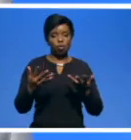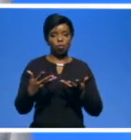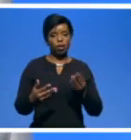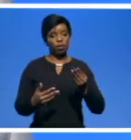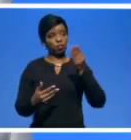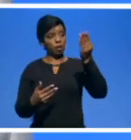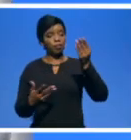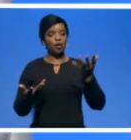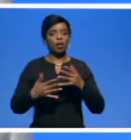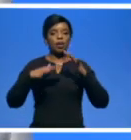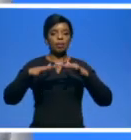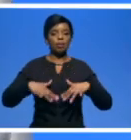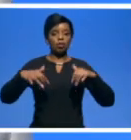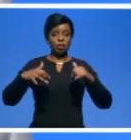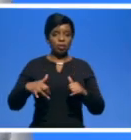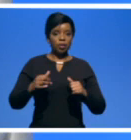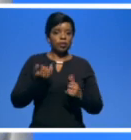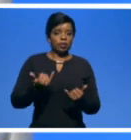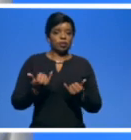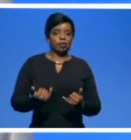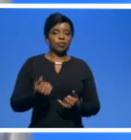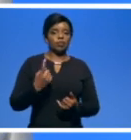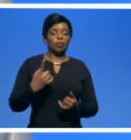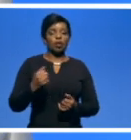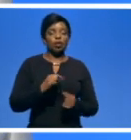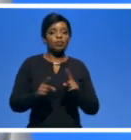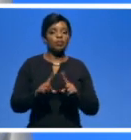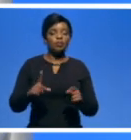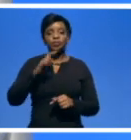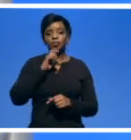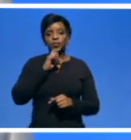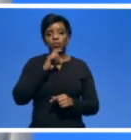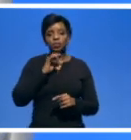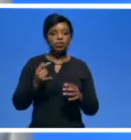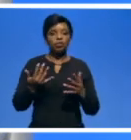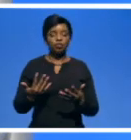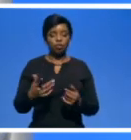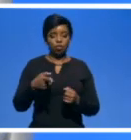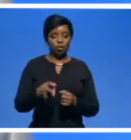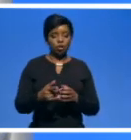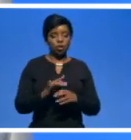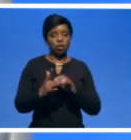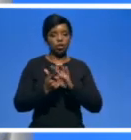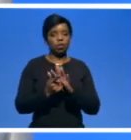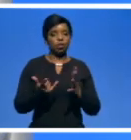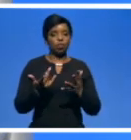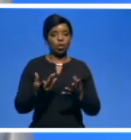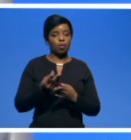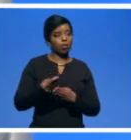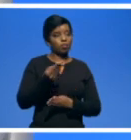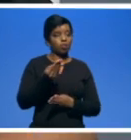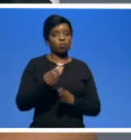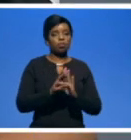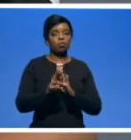are one of the avenues that we use to influence policy and legislation through our reportage to Parliament.